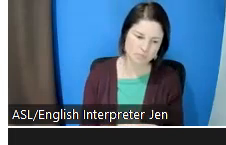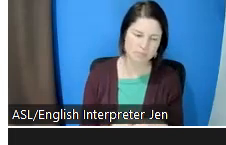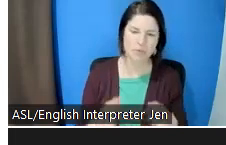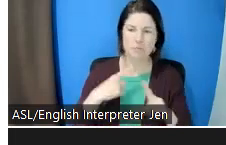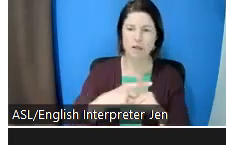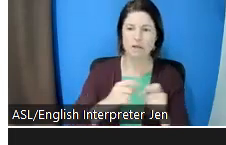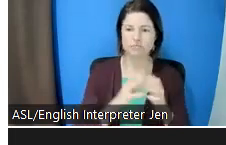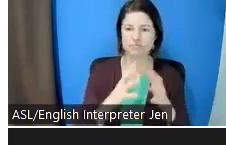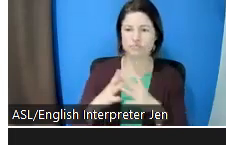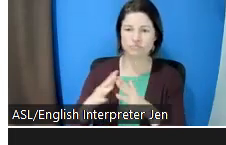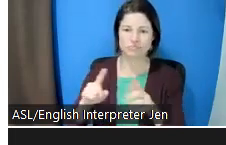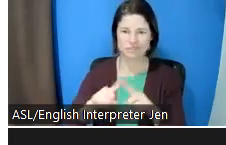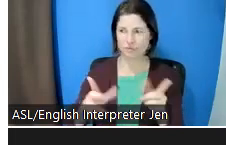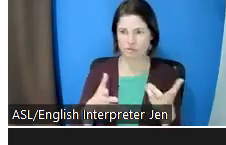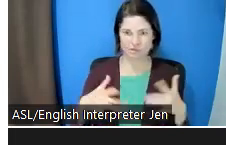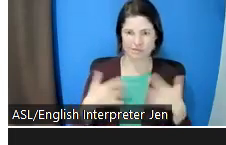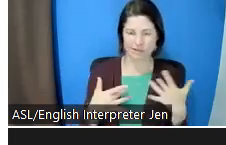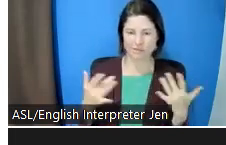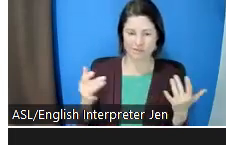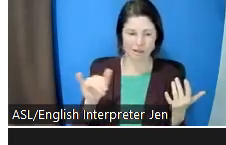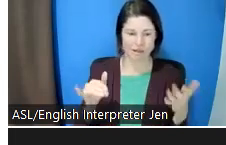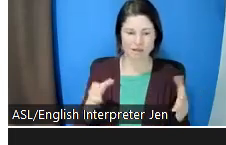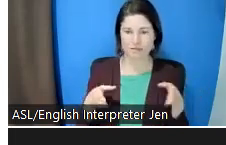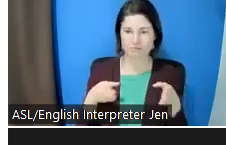as sidewalk performances.